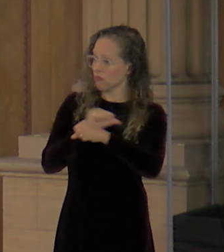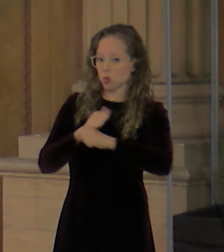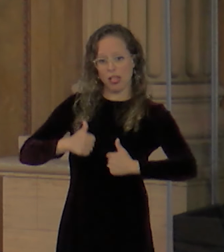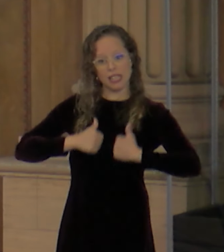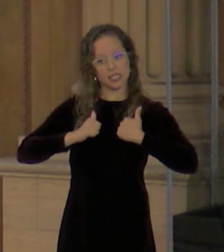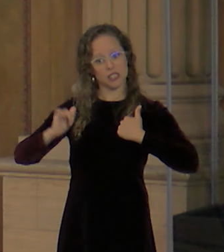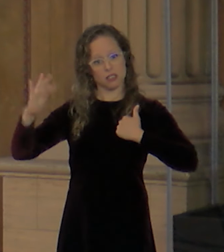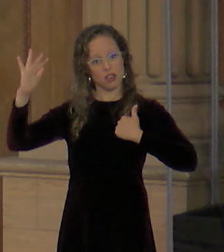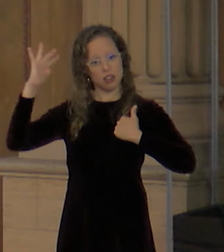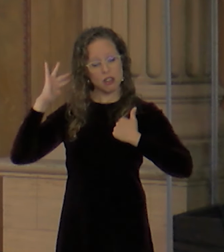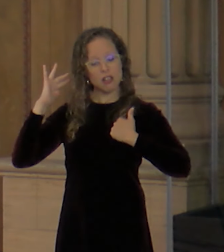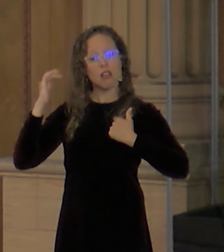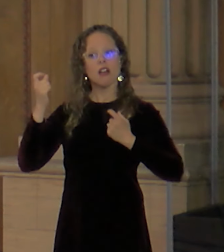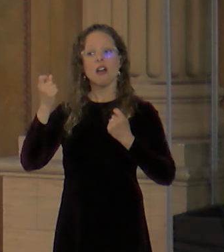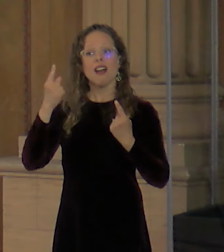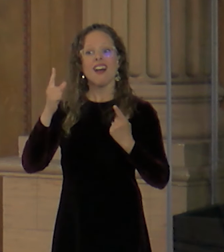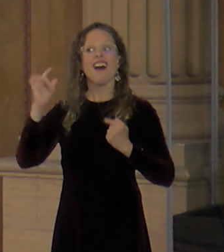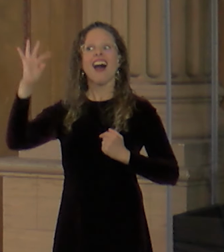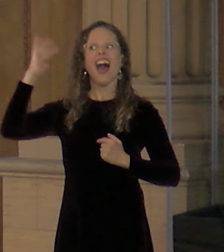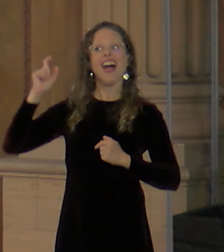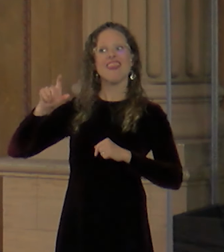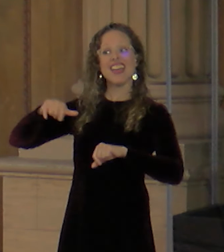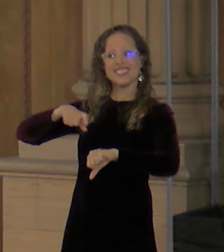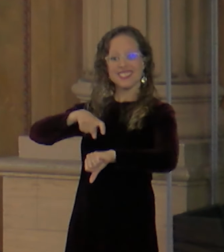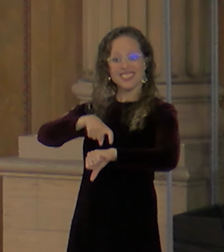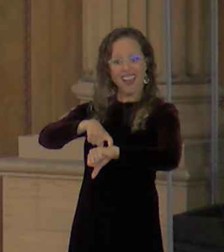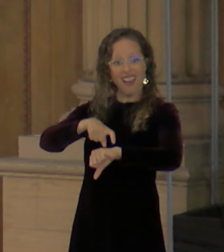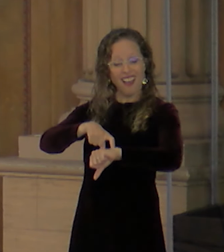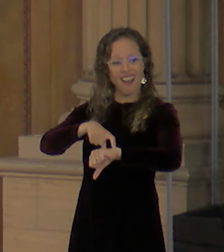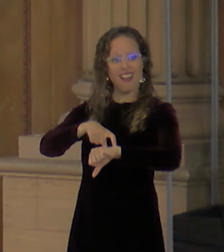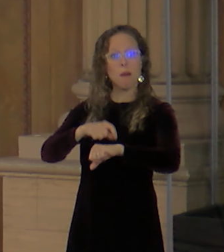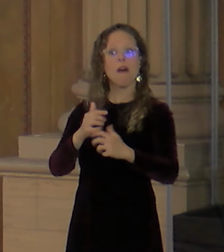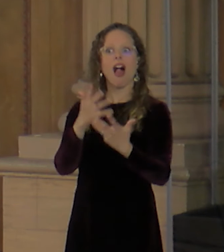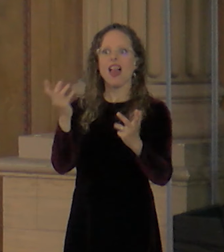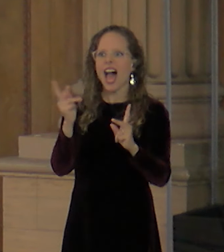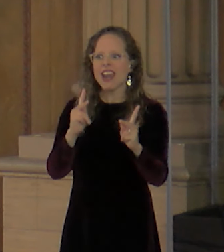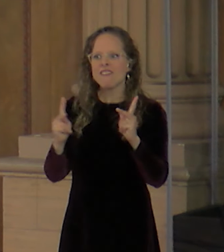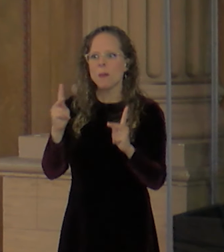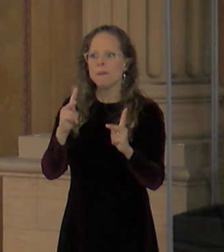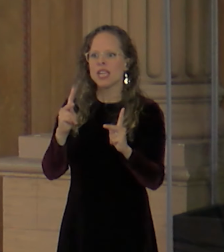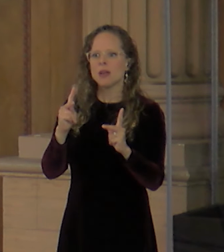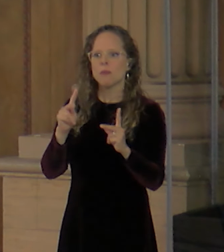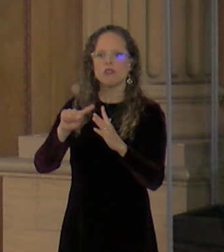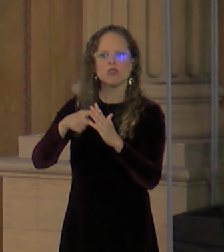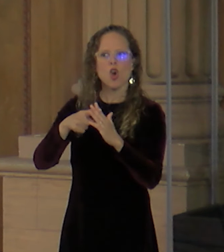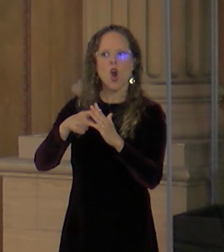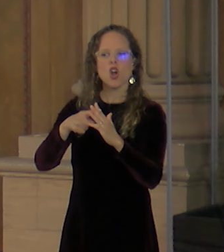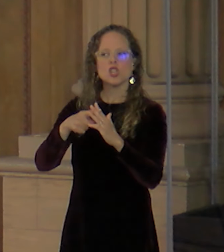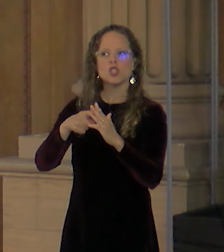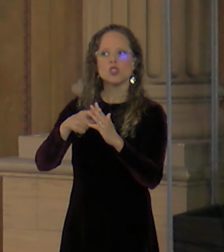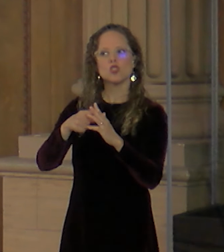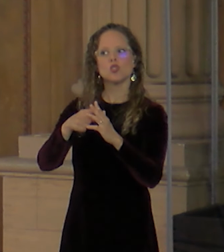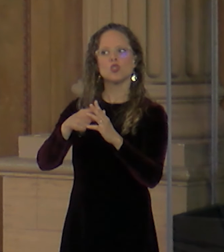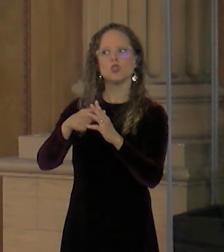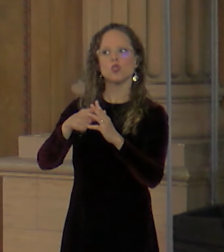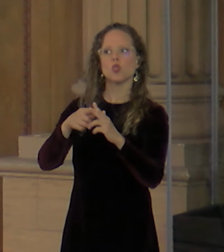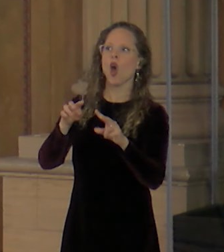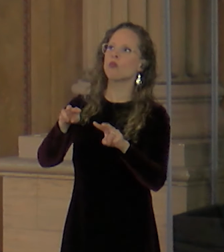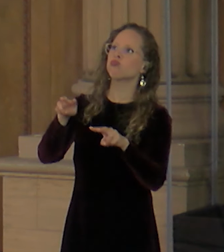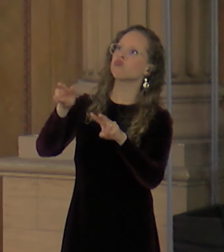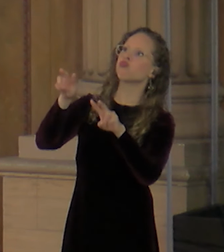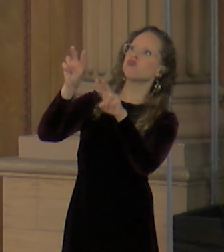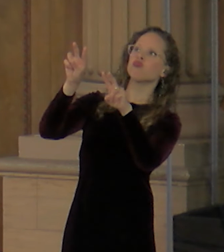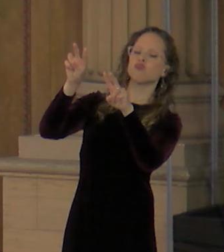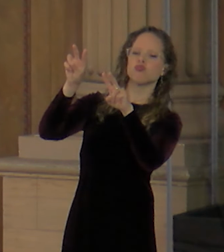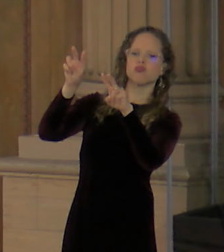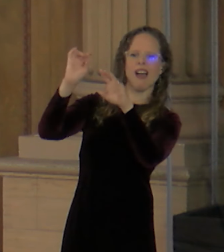he was worshipped as God. And a lot of mythology got attached to Behemoth in people's minds. And so, for example, the Egyptians would tell